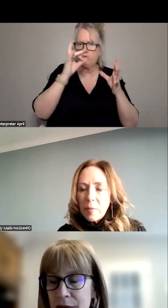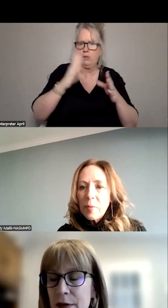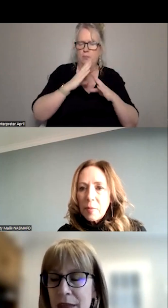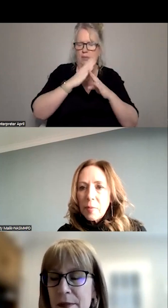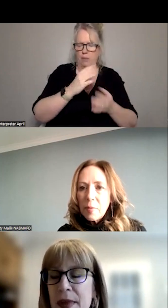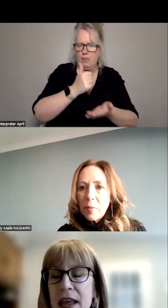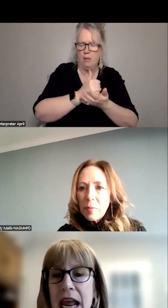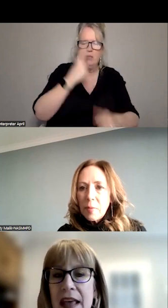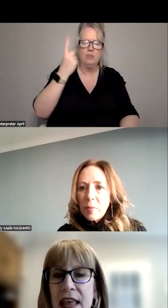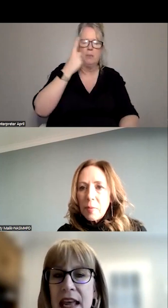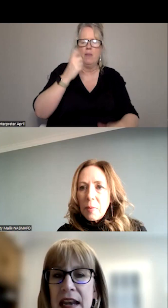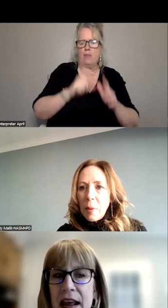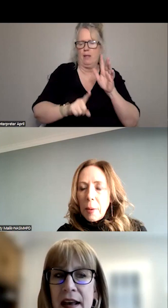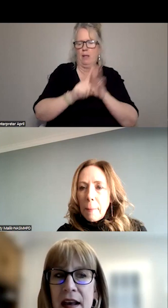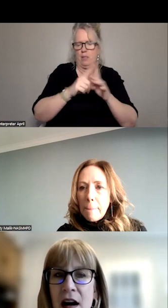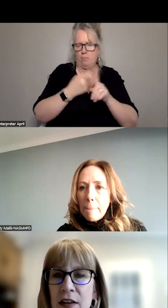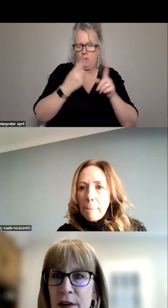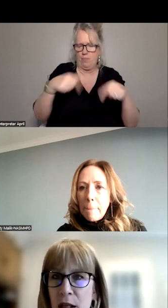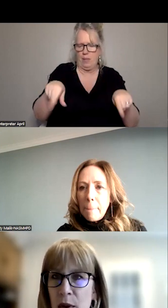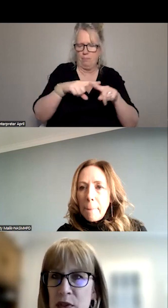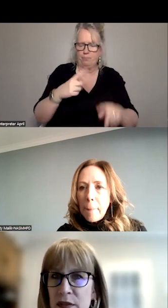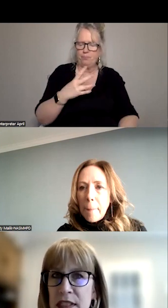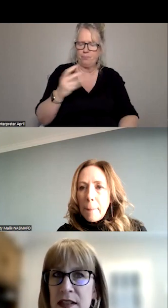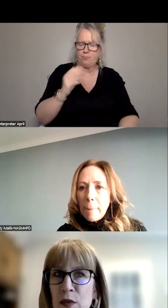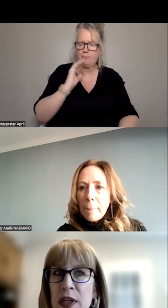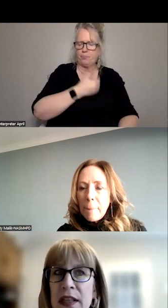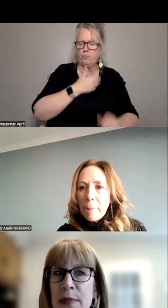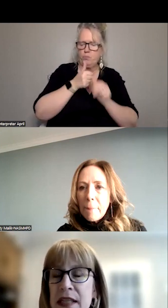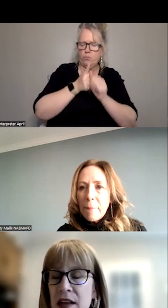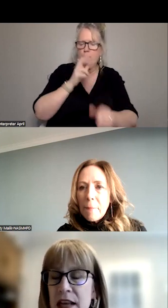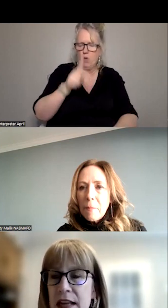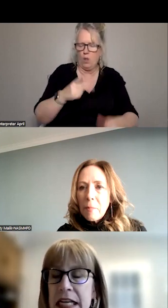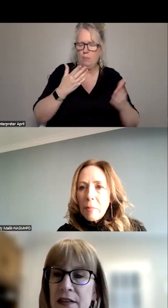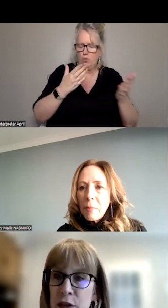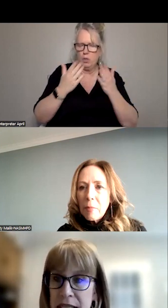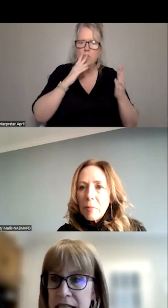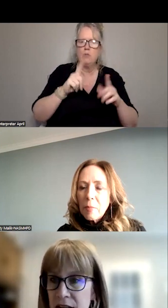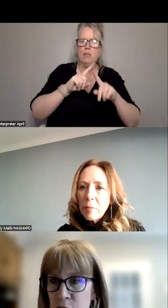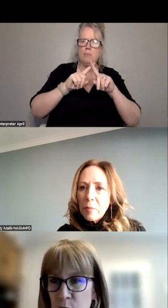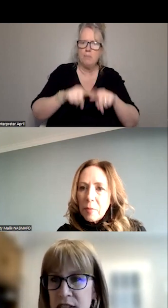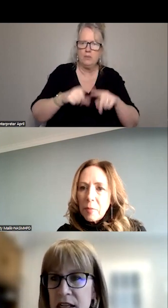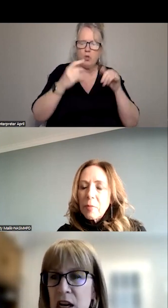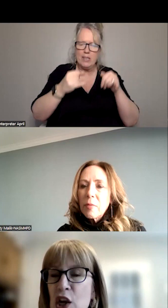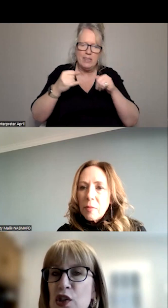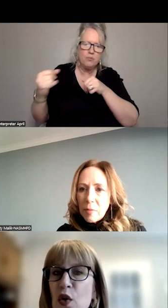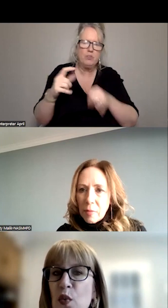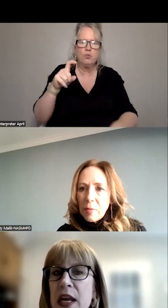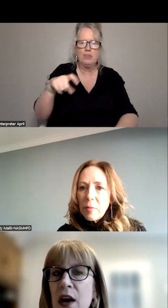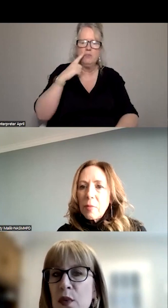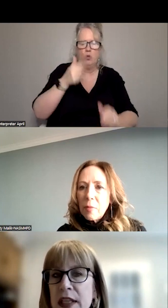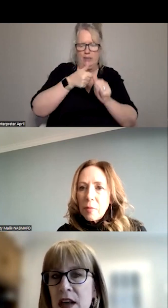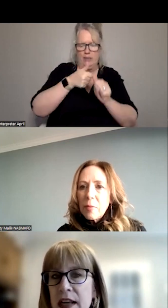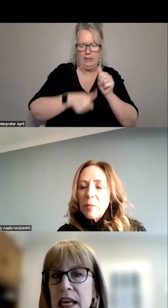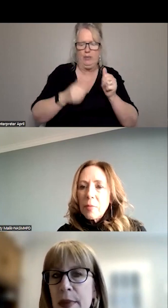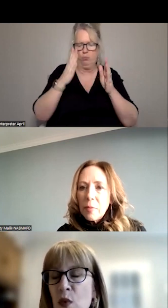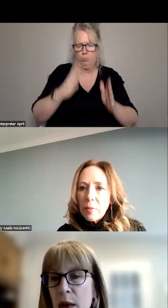that comes up from them. And then our follow-up services are really based on the individual needs of each person. So we